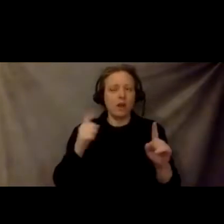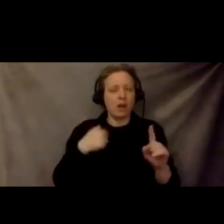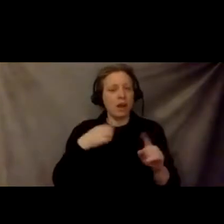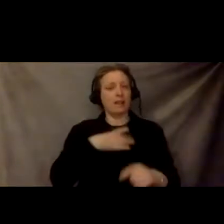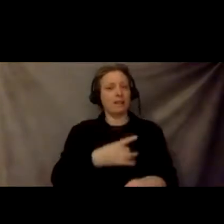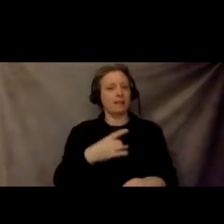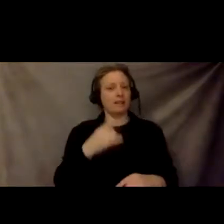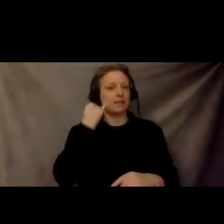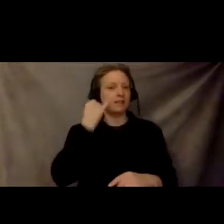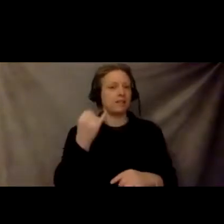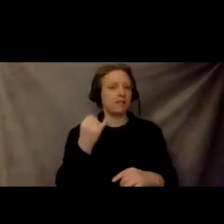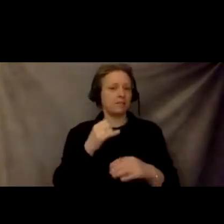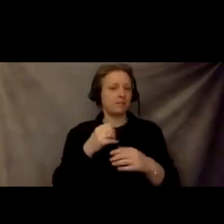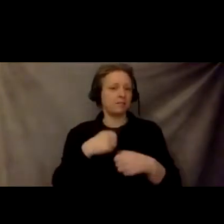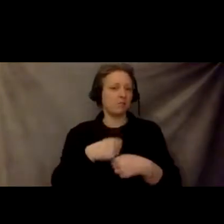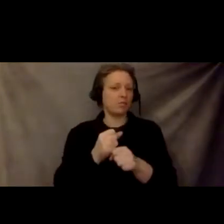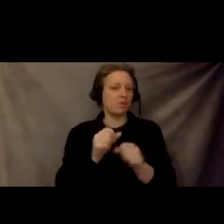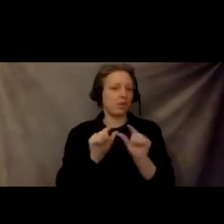because